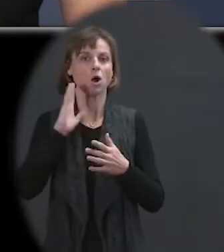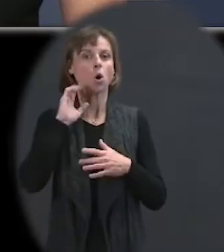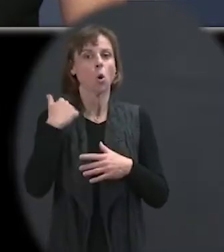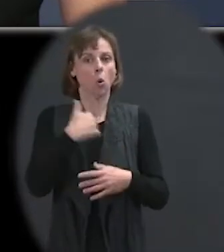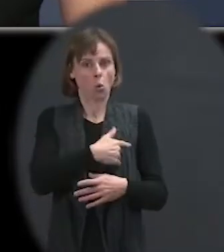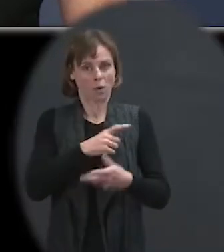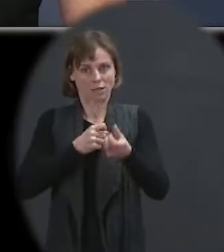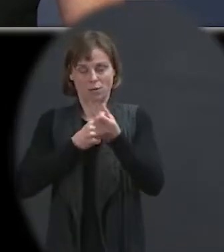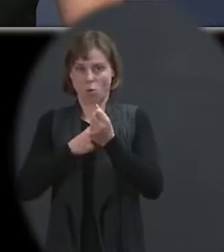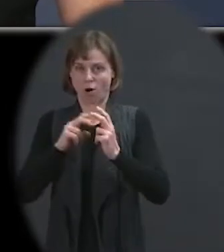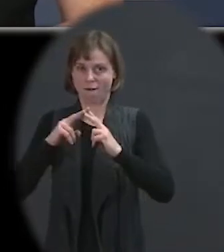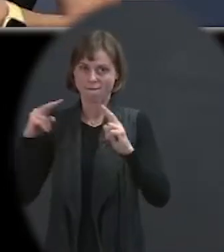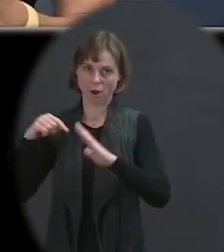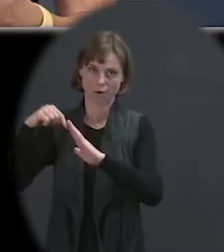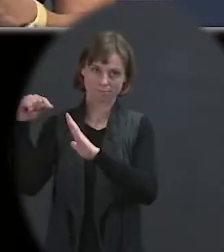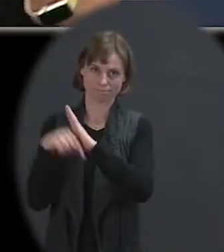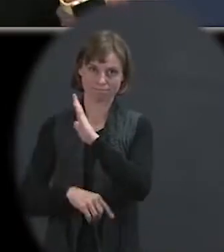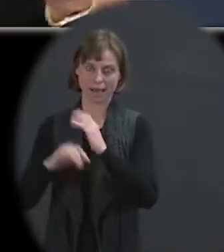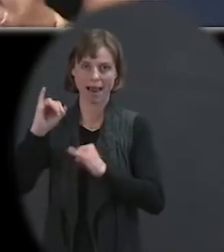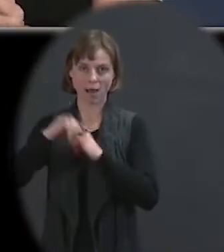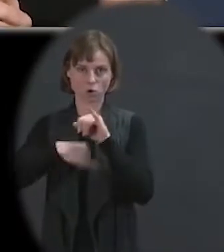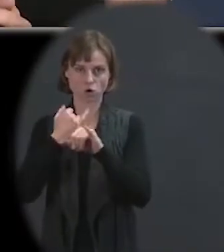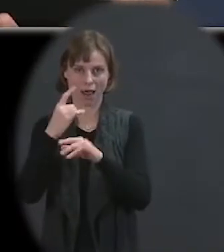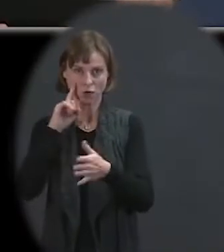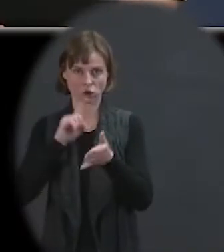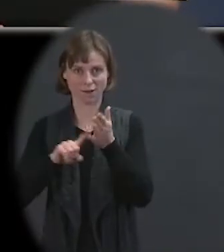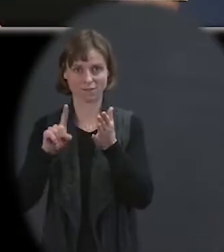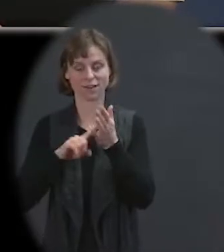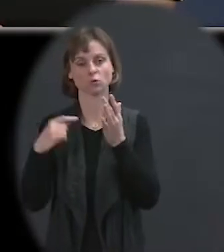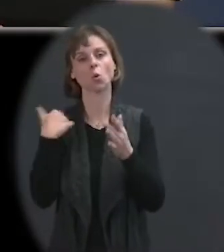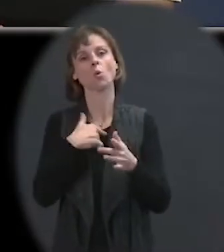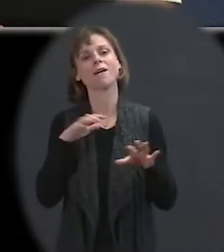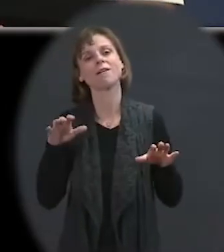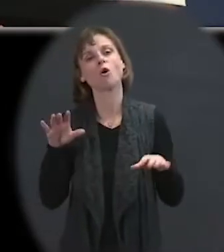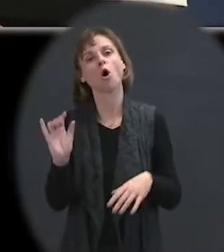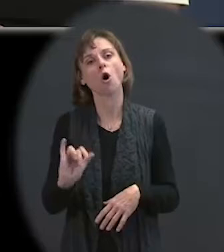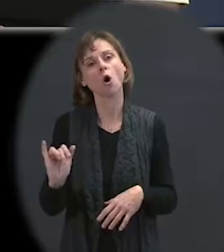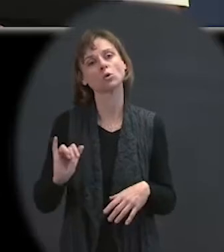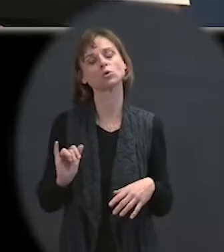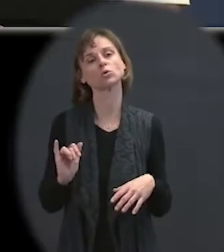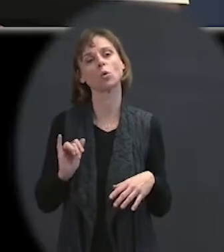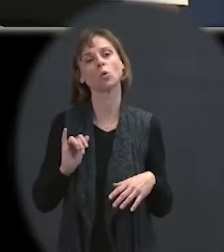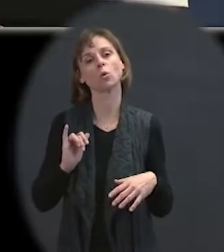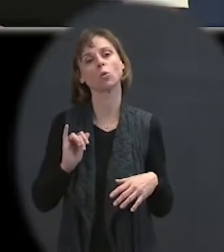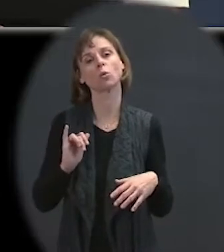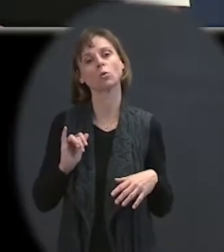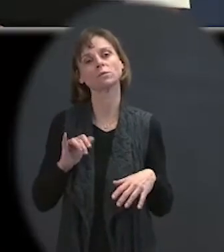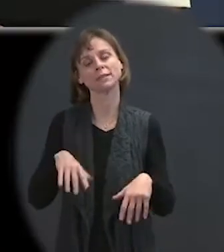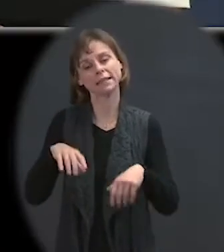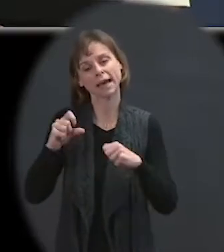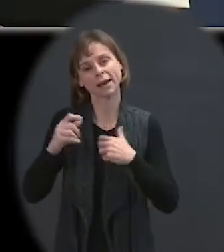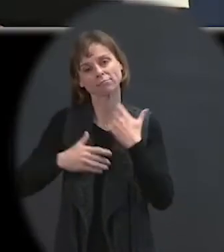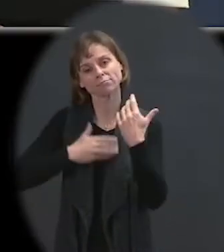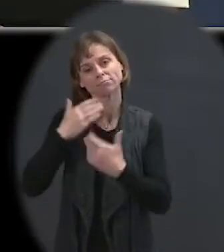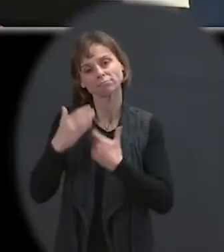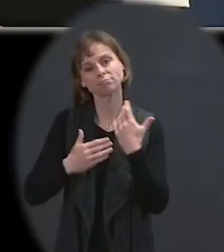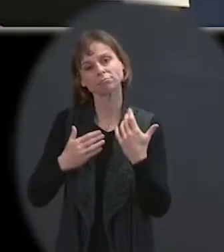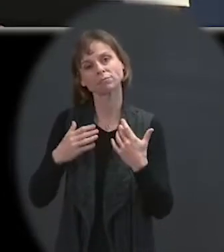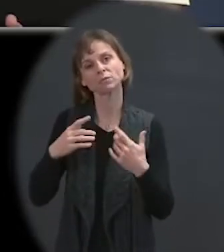international investigation. We also have taken steps under the State Department to ensure we have full staffing in our Beijing